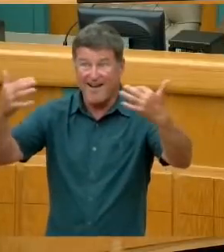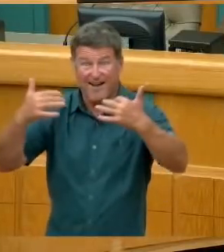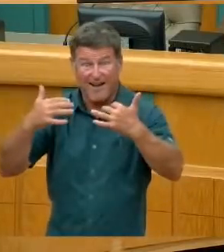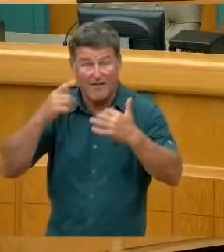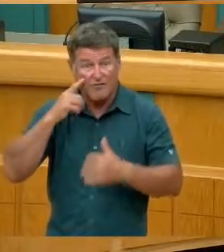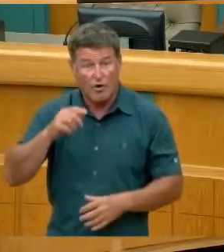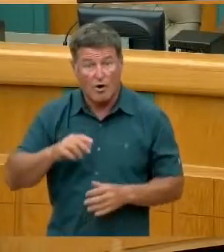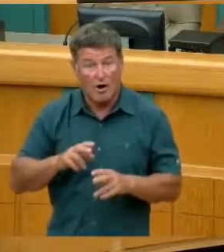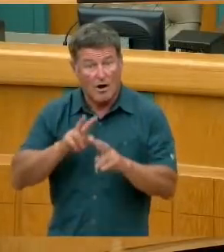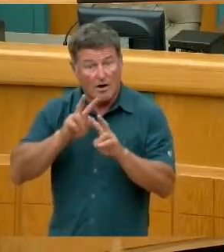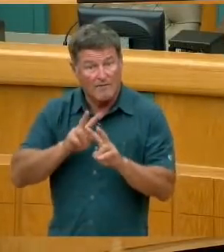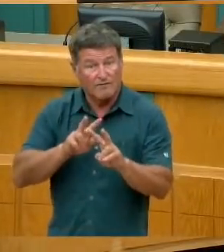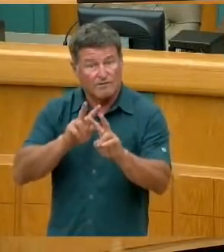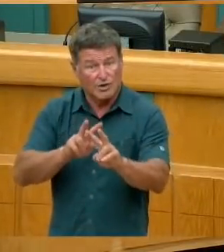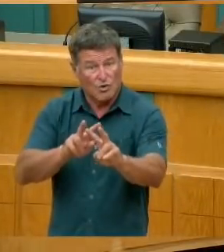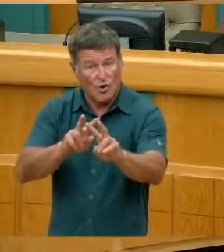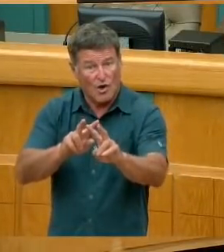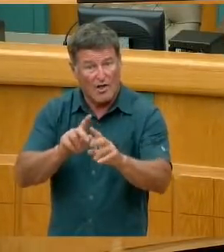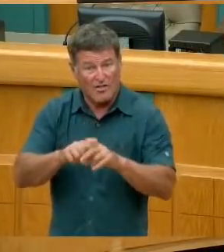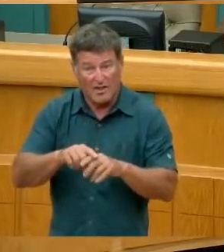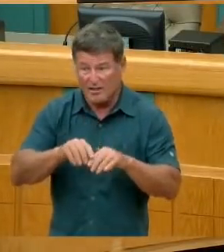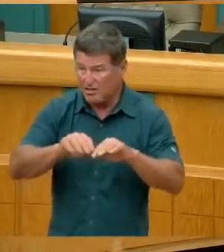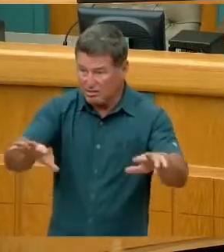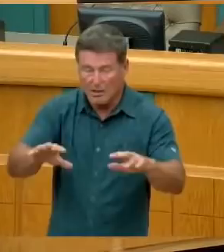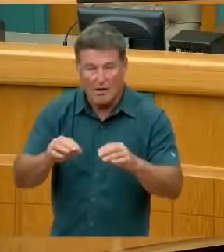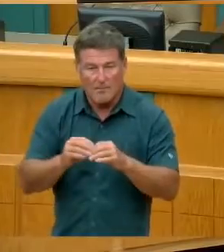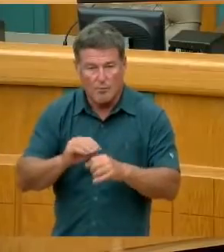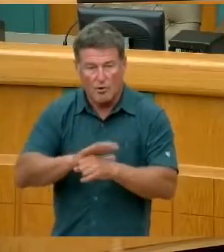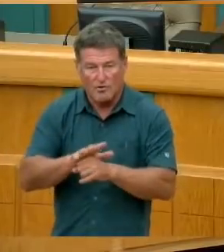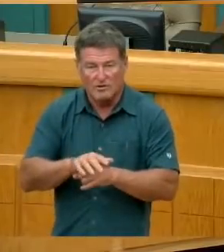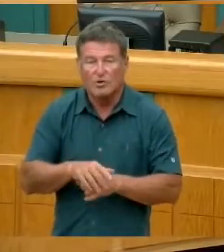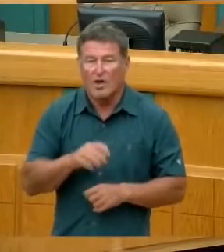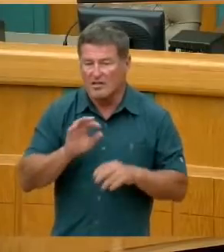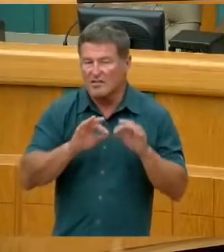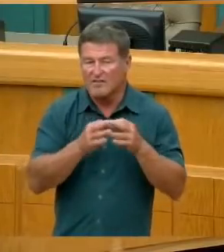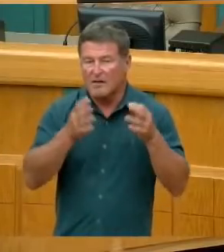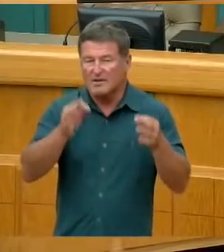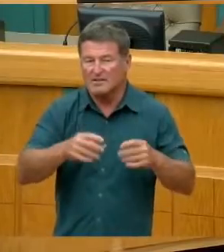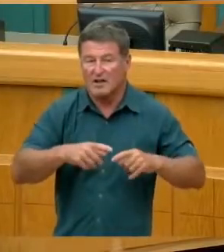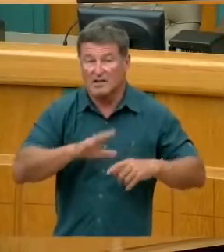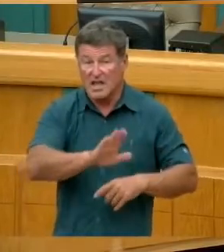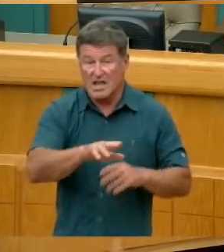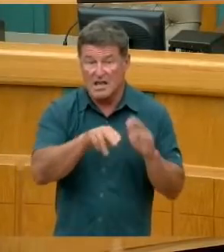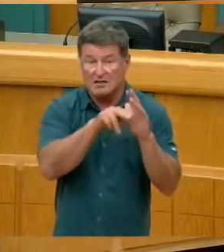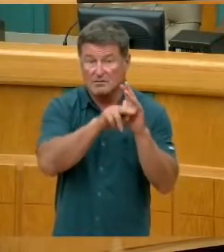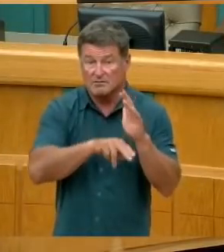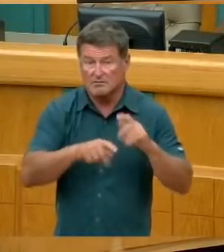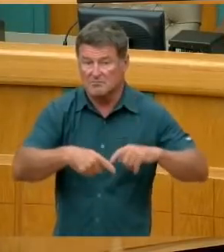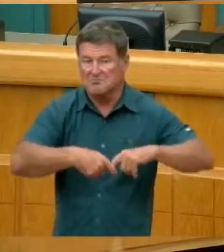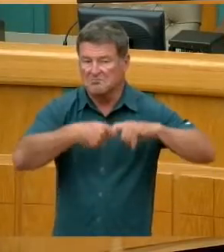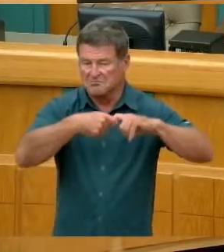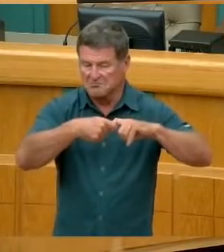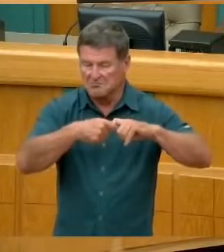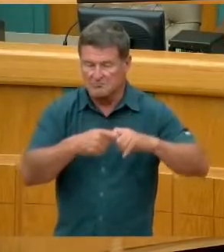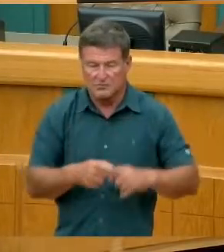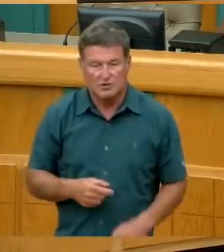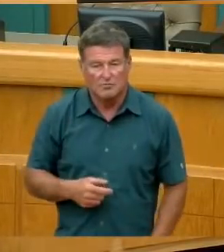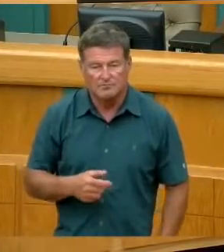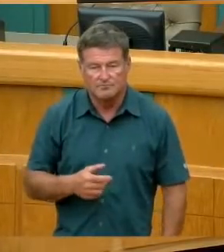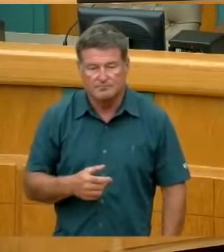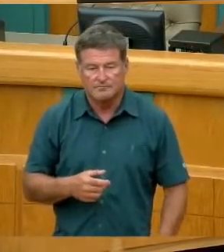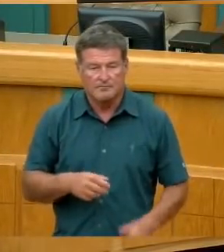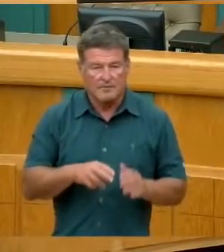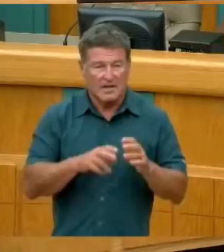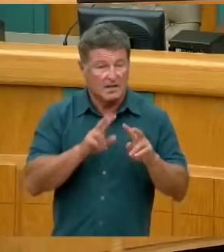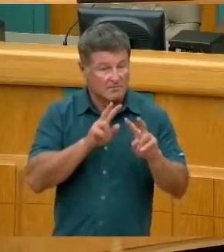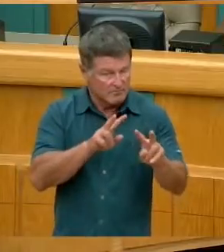they would bring folks together and potentially risk them to further harm with COVID, that they've chosen to postpone that. I commend them on